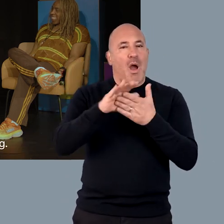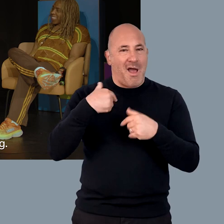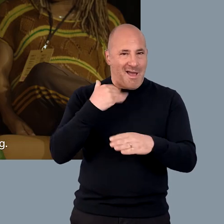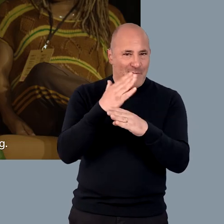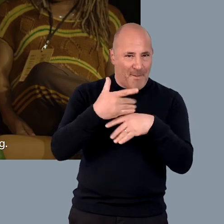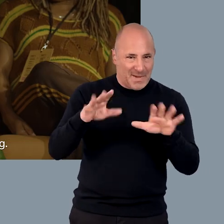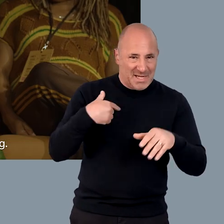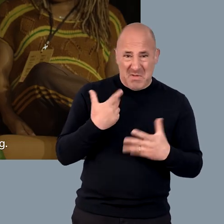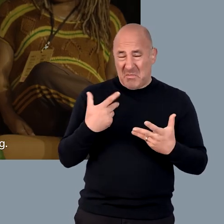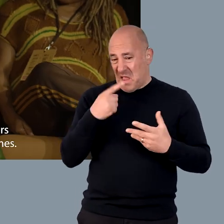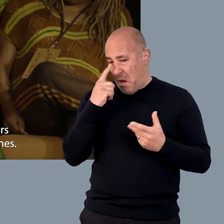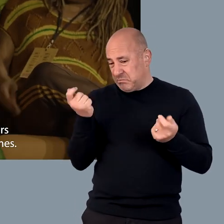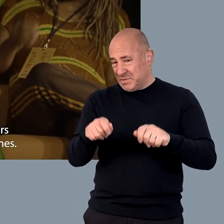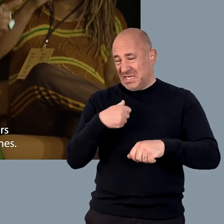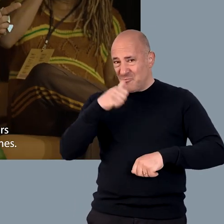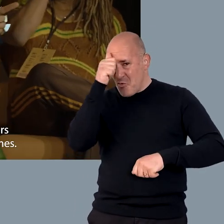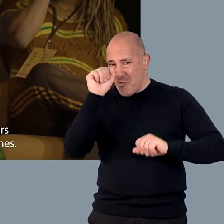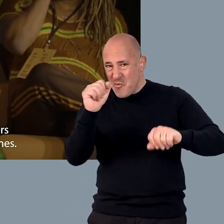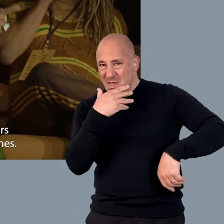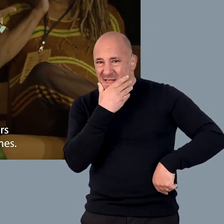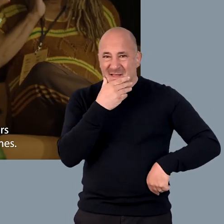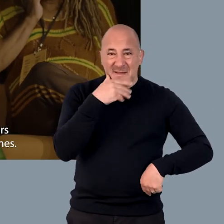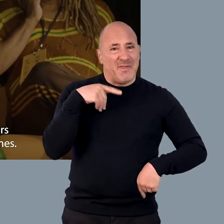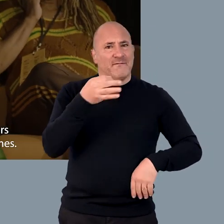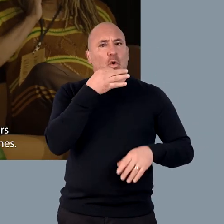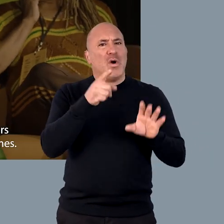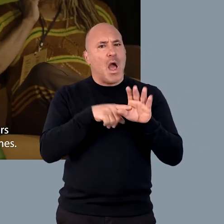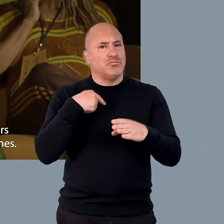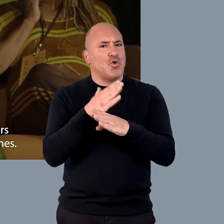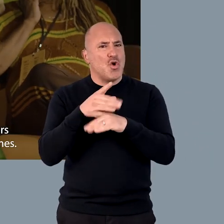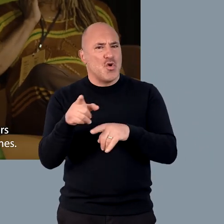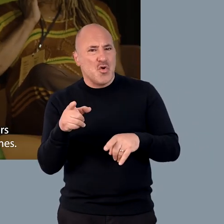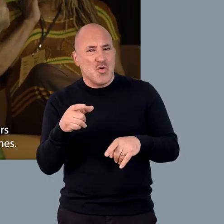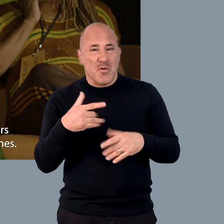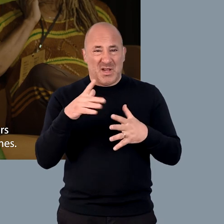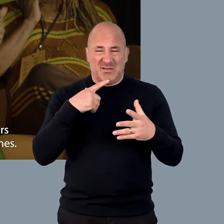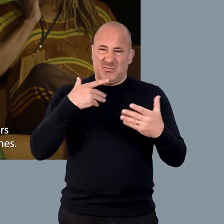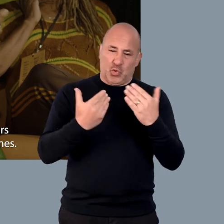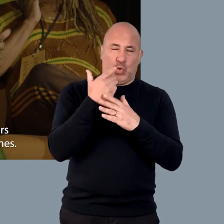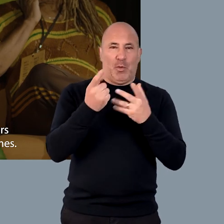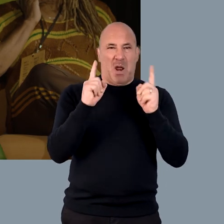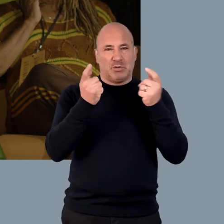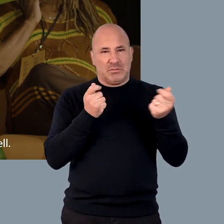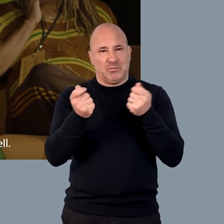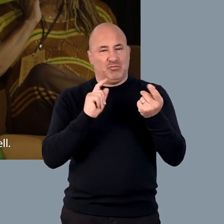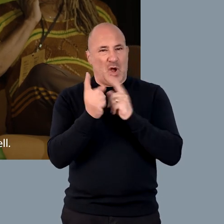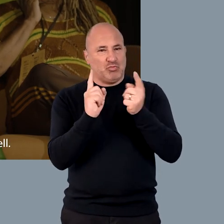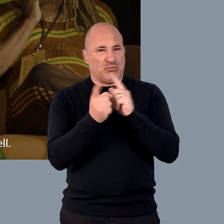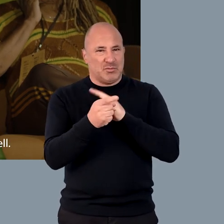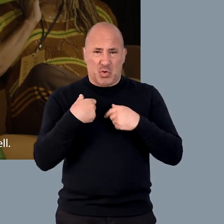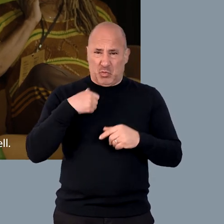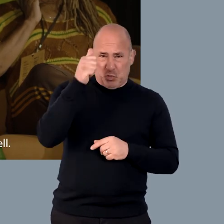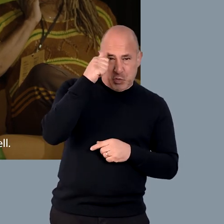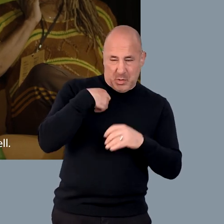and I thought maybe that is something that I can bring. I also had been there for quite a few years and seen it change hands a number of times. So I kind of